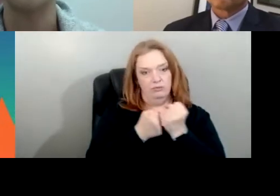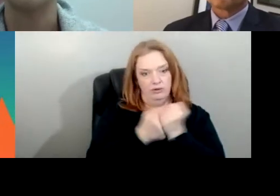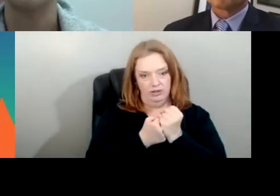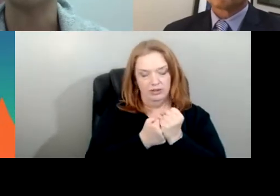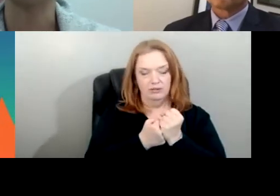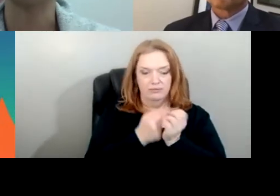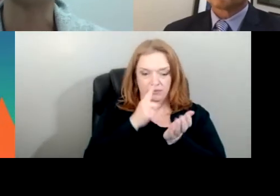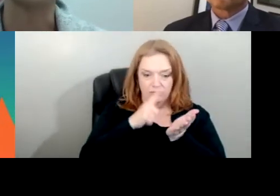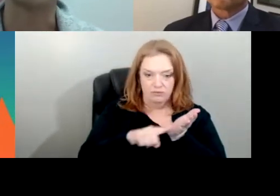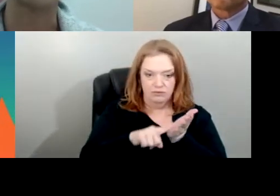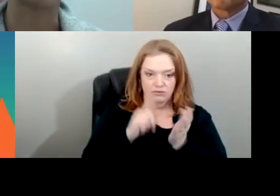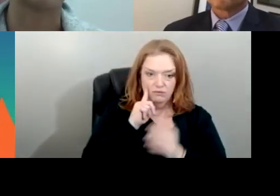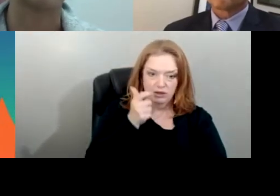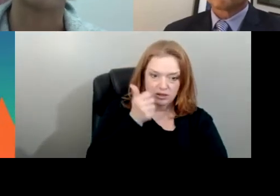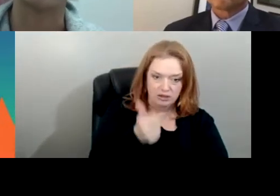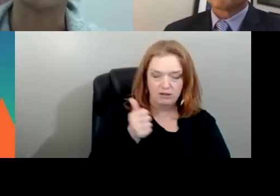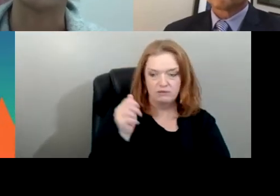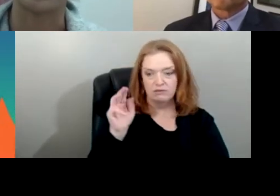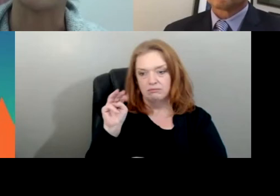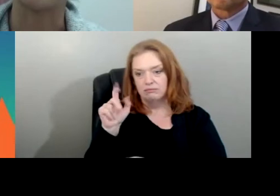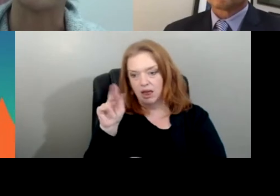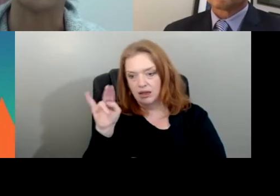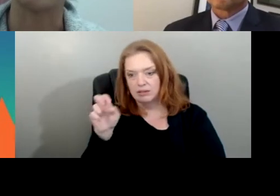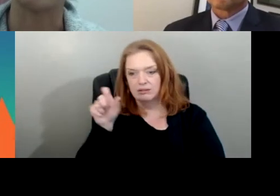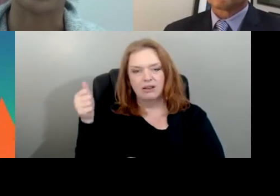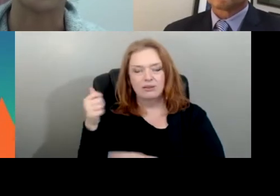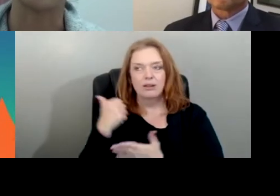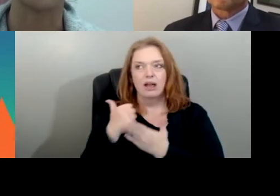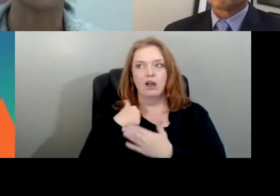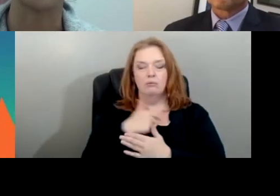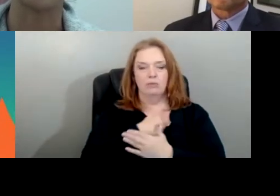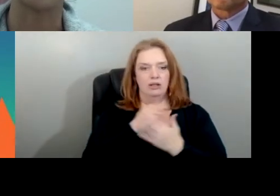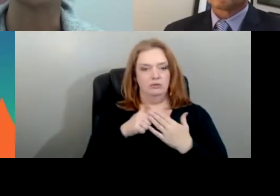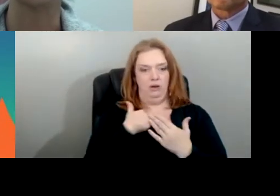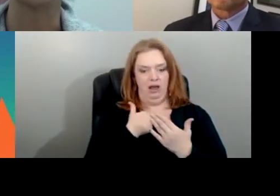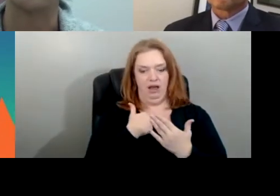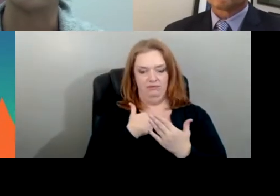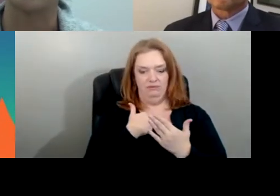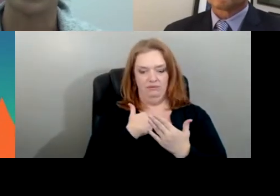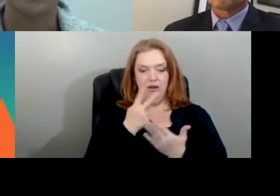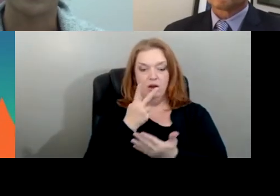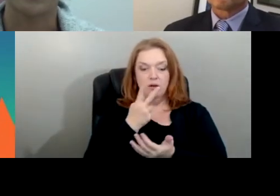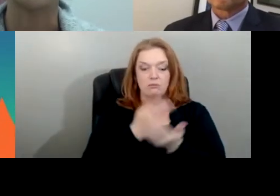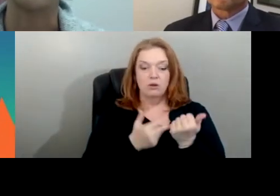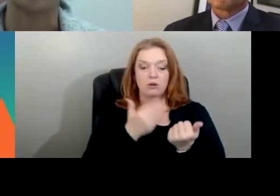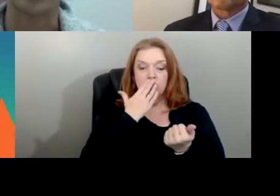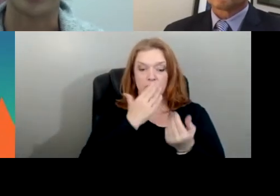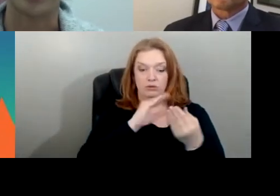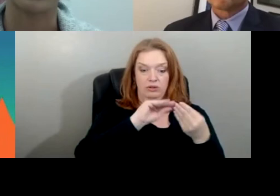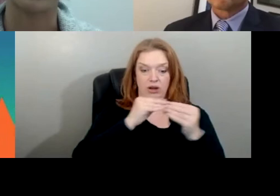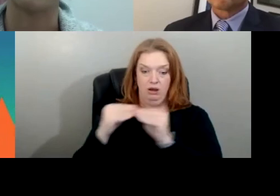Melanie, and putting our best foot forward with that, and getting behind the stories to lead the